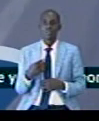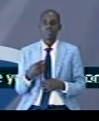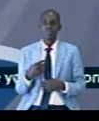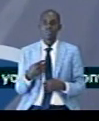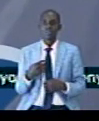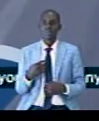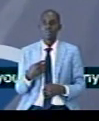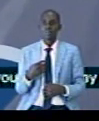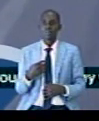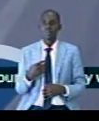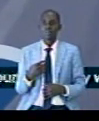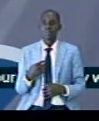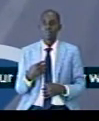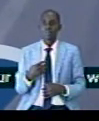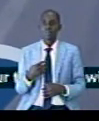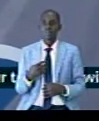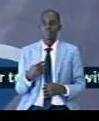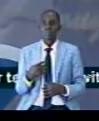we'll be